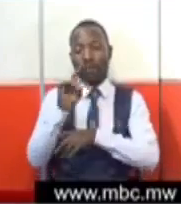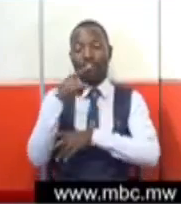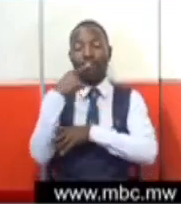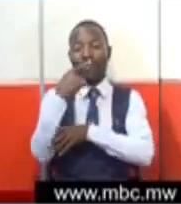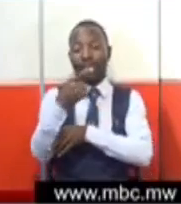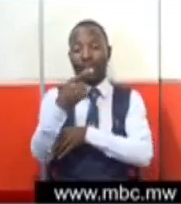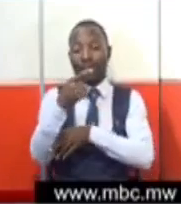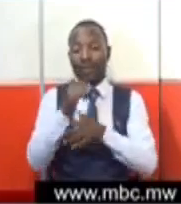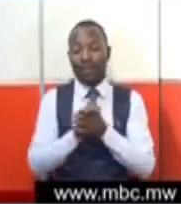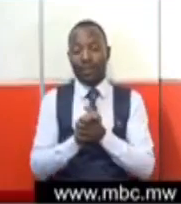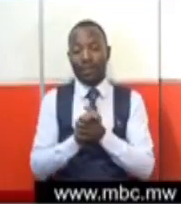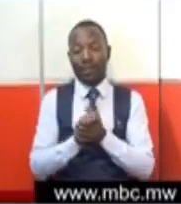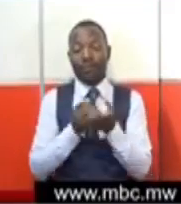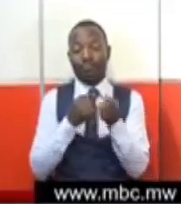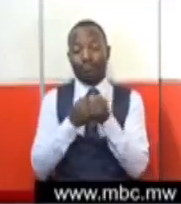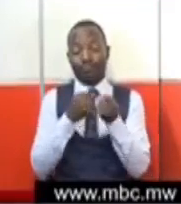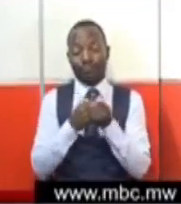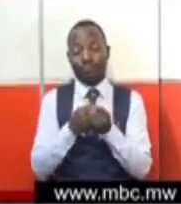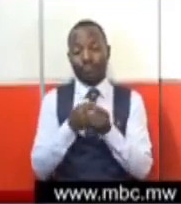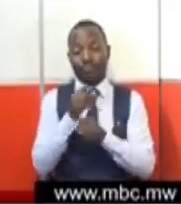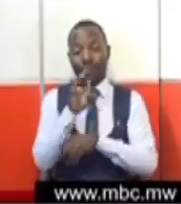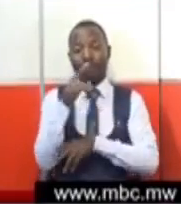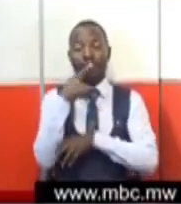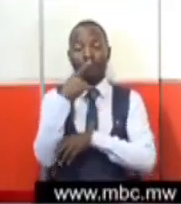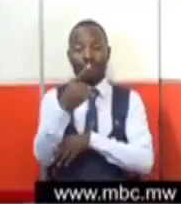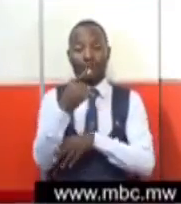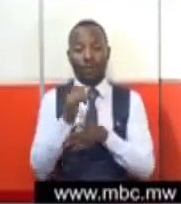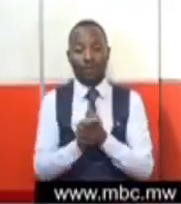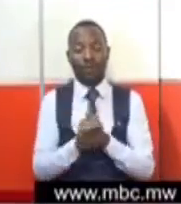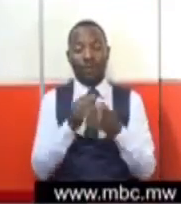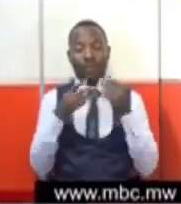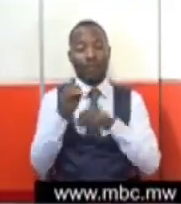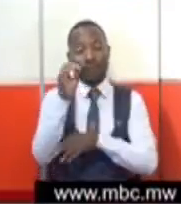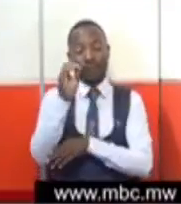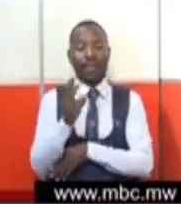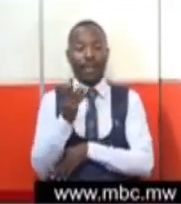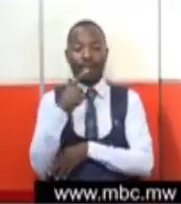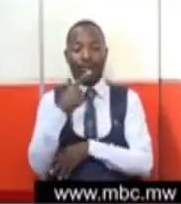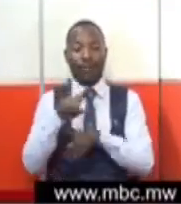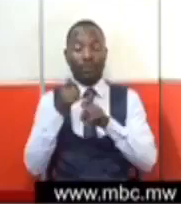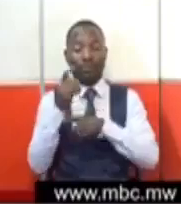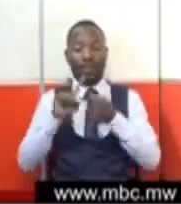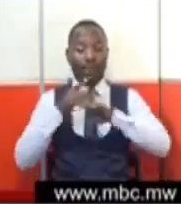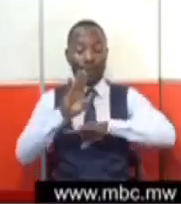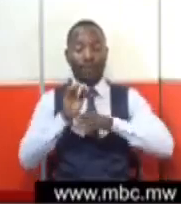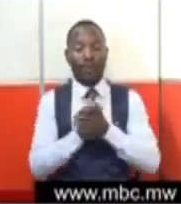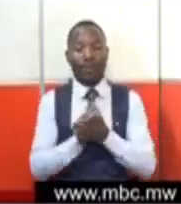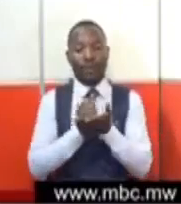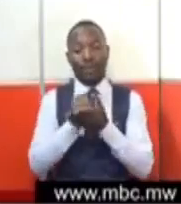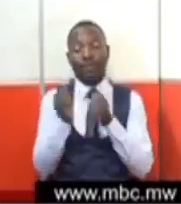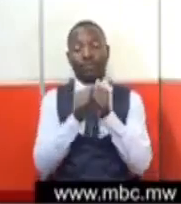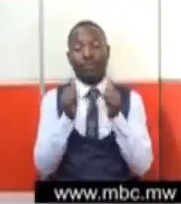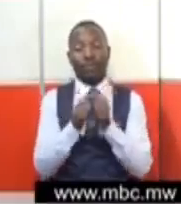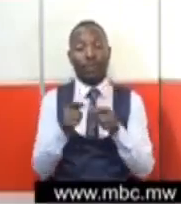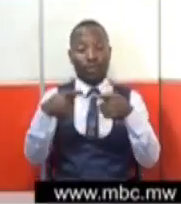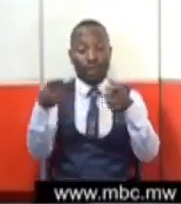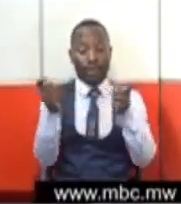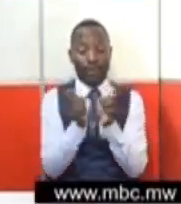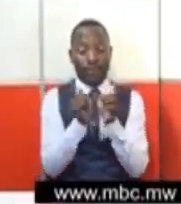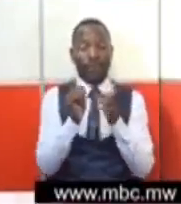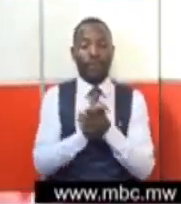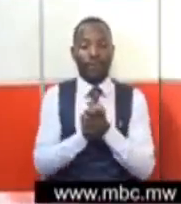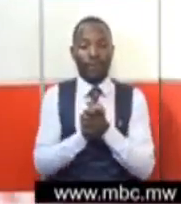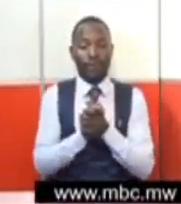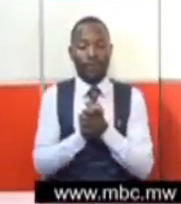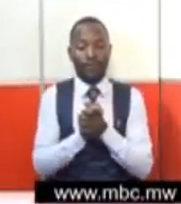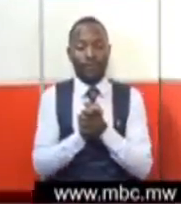FAM assures sponsors NBS Bank that over 60% of the fans from its partnership will be channeled to the teams.